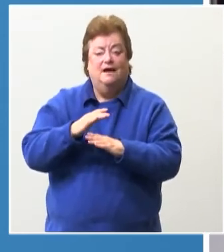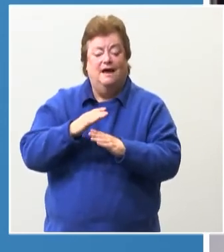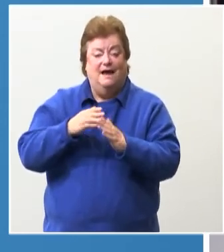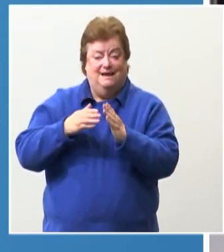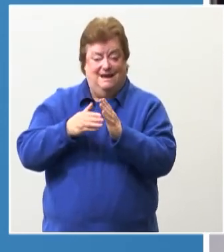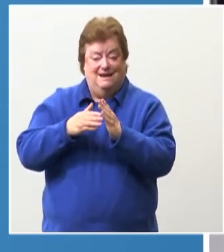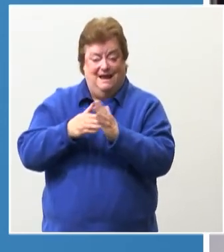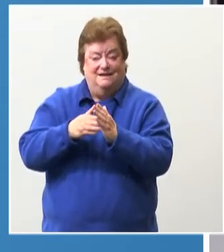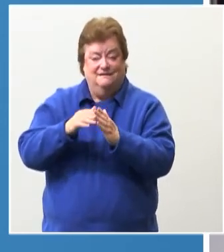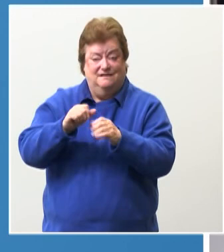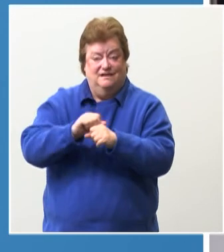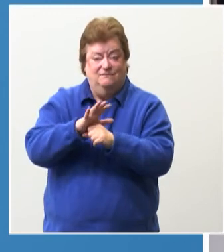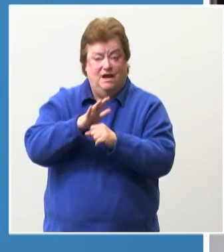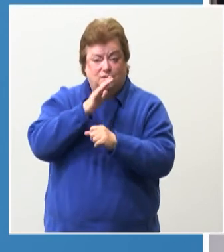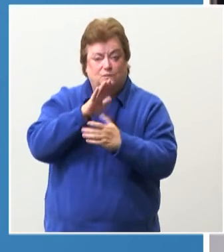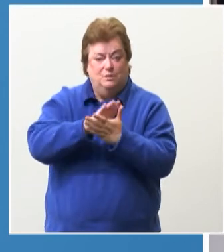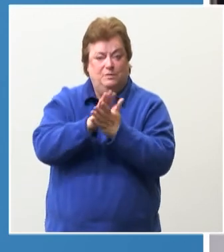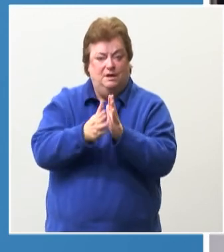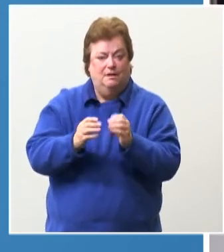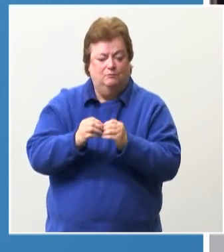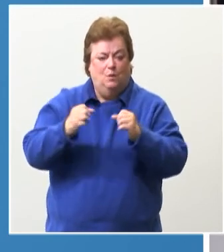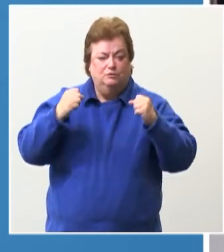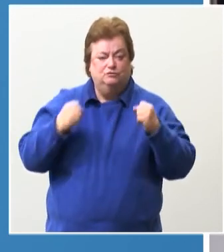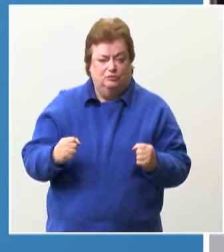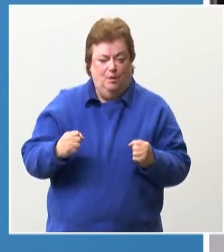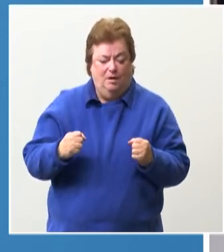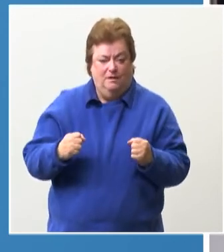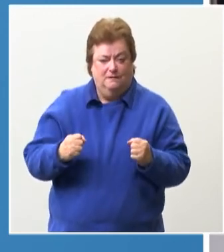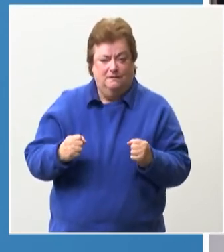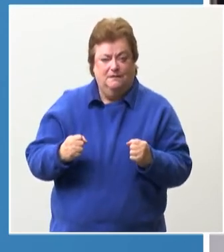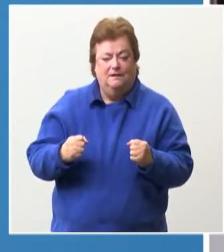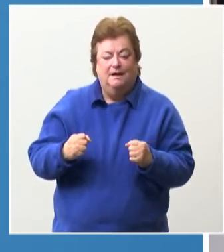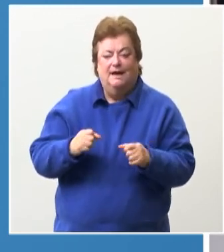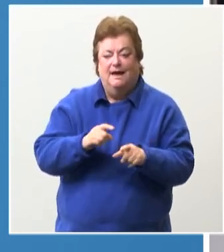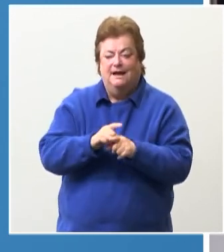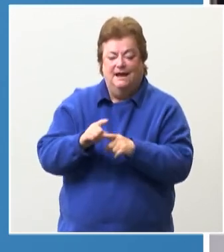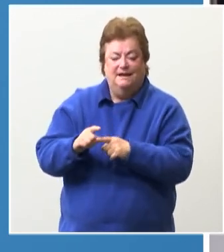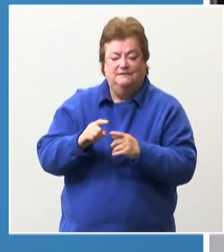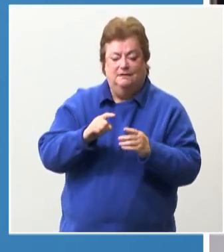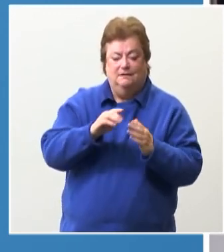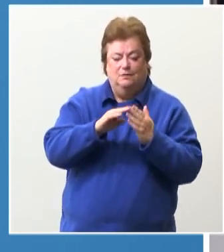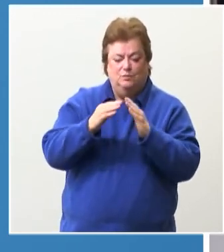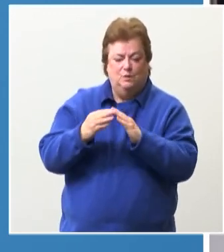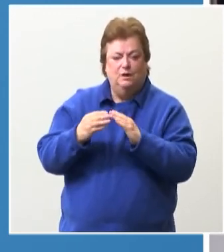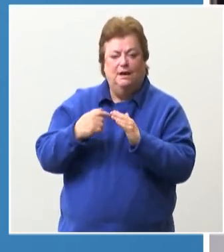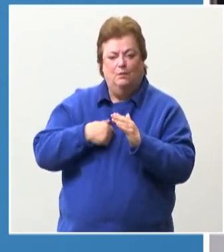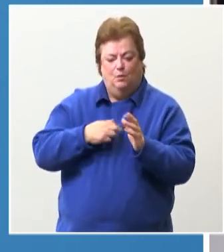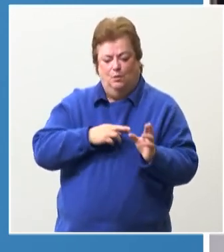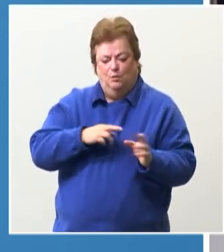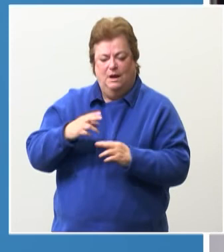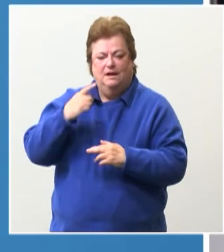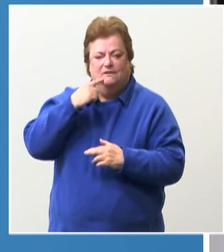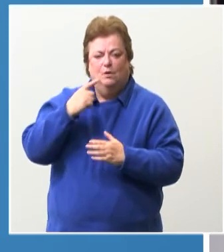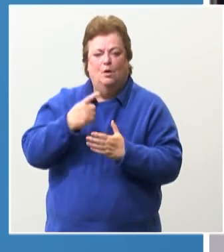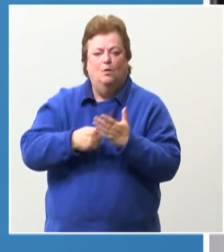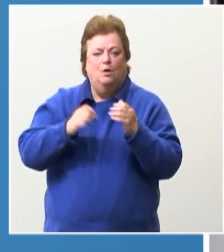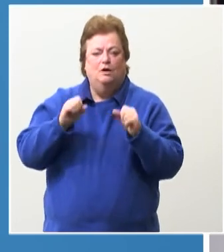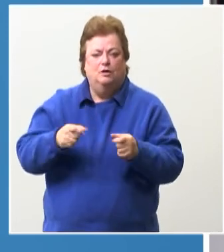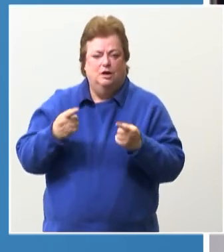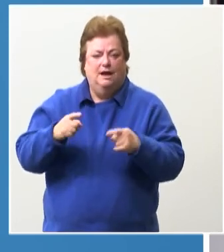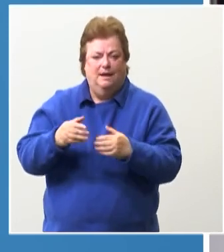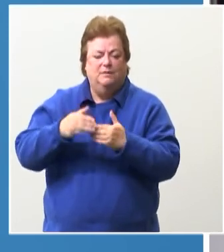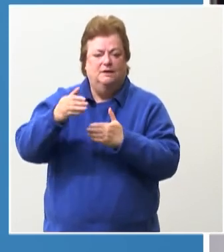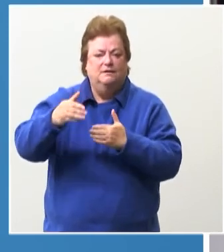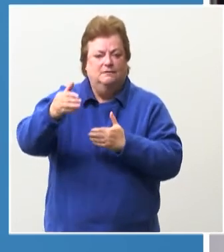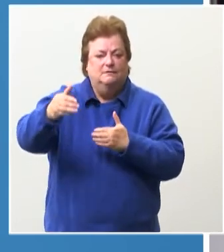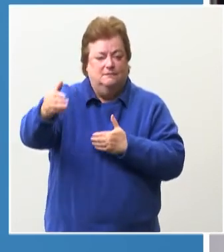And this will better position us as individuals and as a community for what may come in the weeks and months ahead.